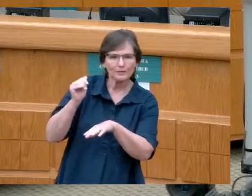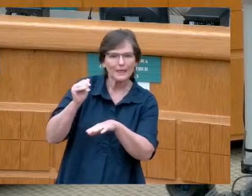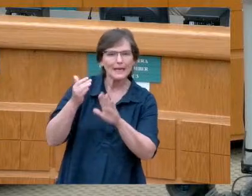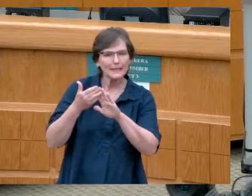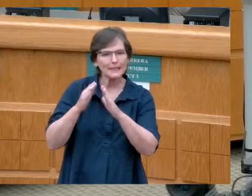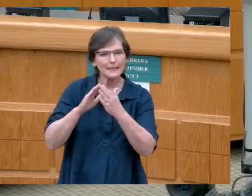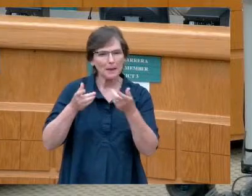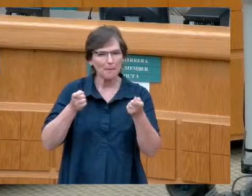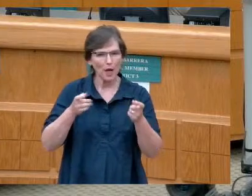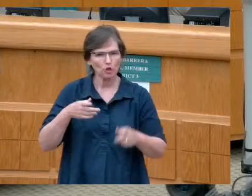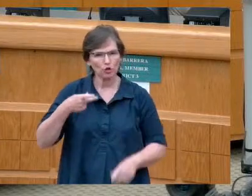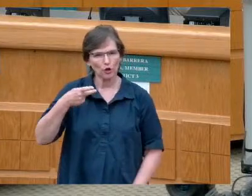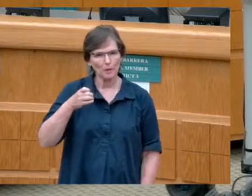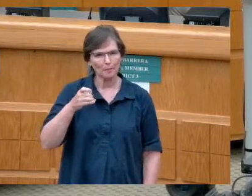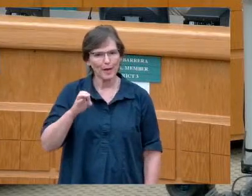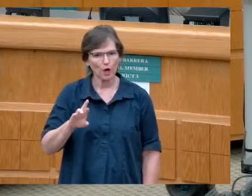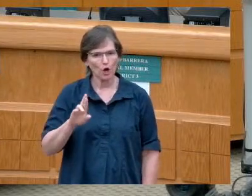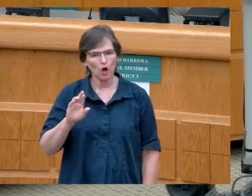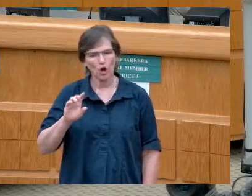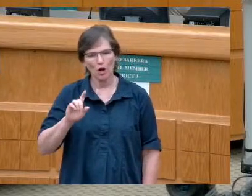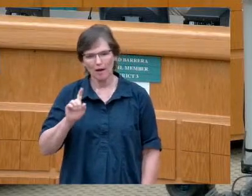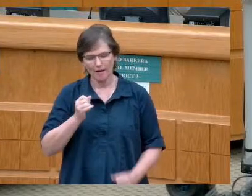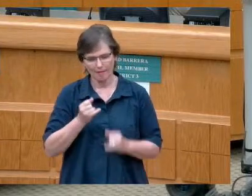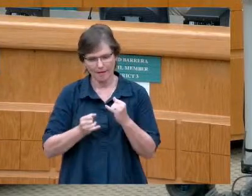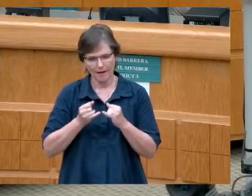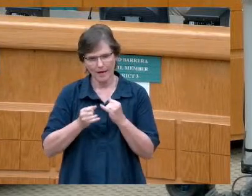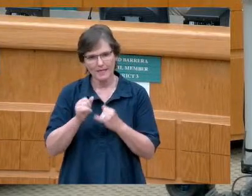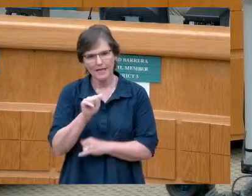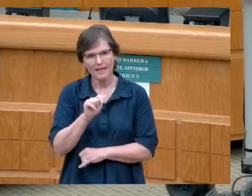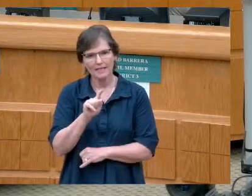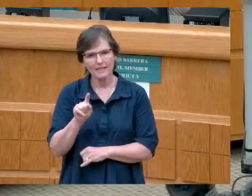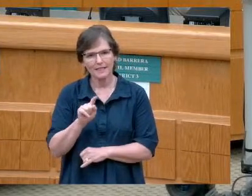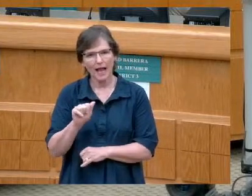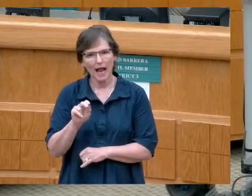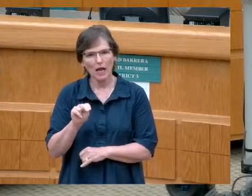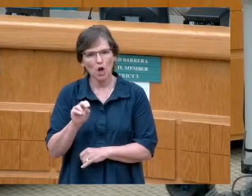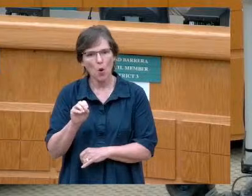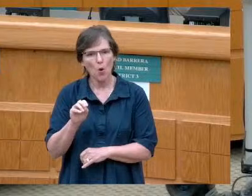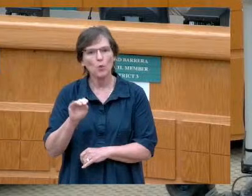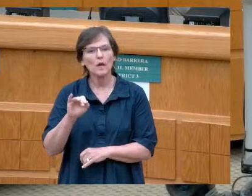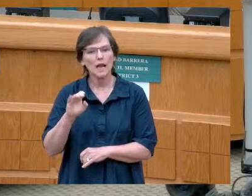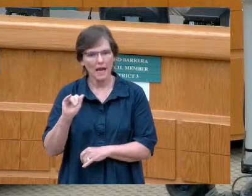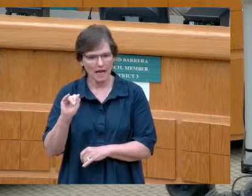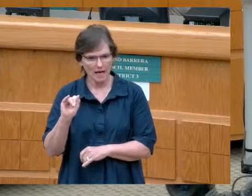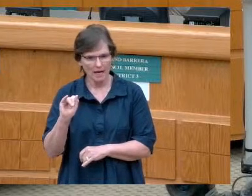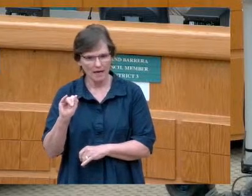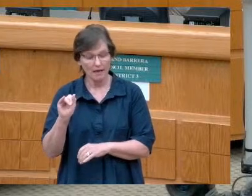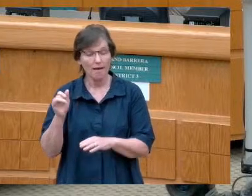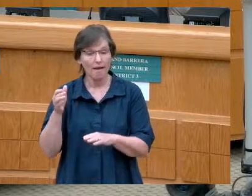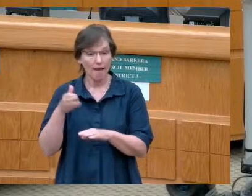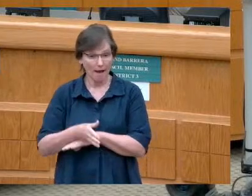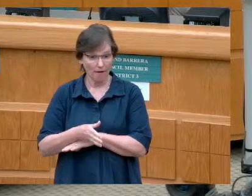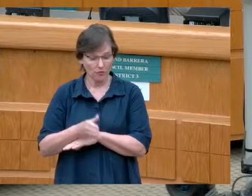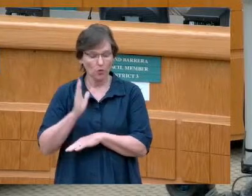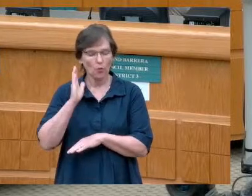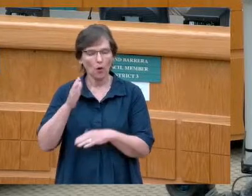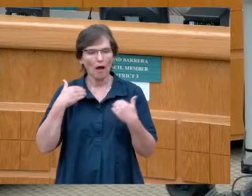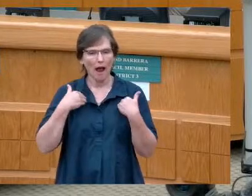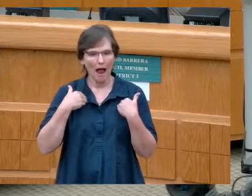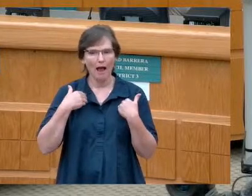time. Following City Manager Annette Rodriguez will come and to give us the information she has, and I